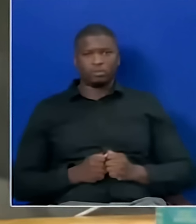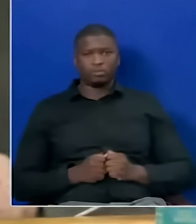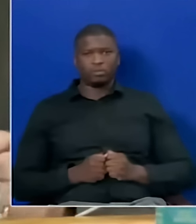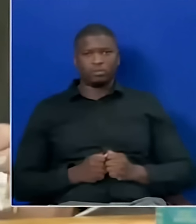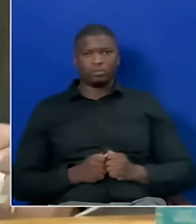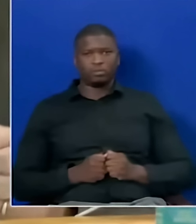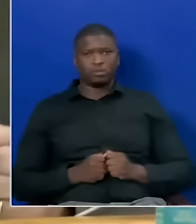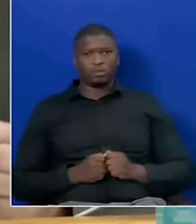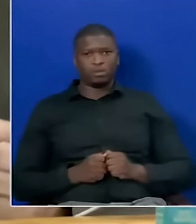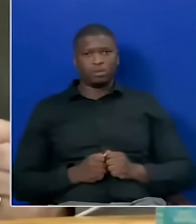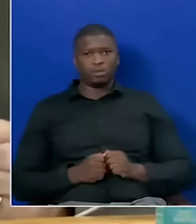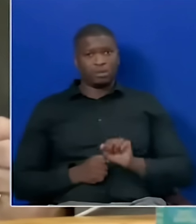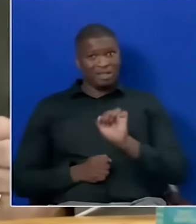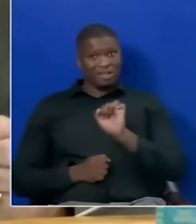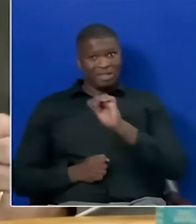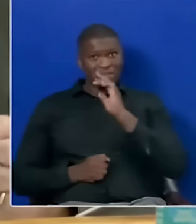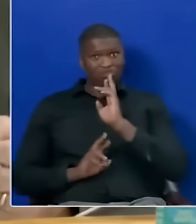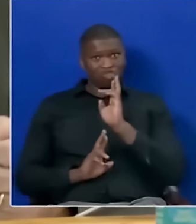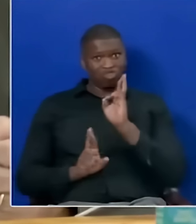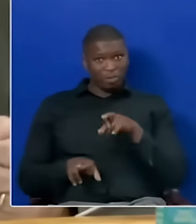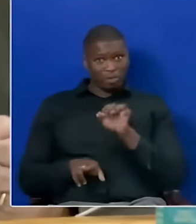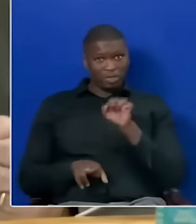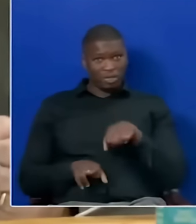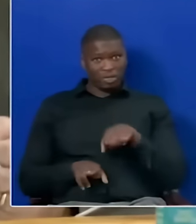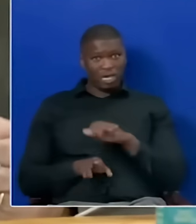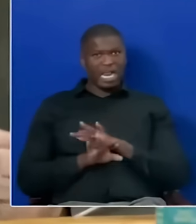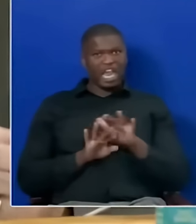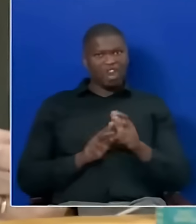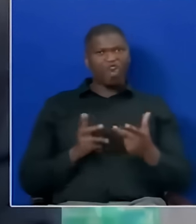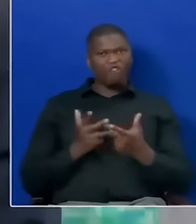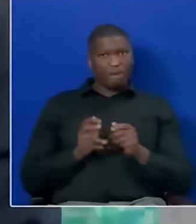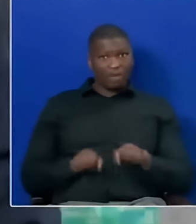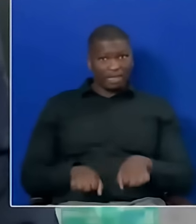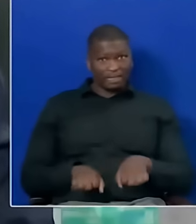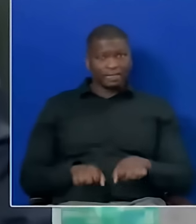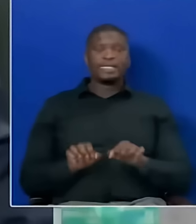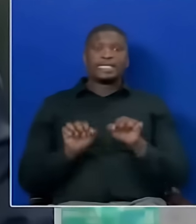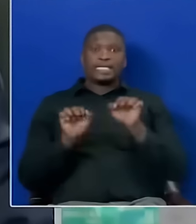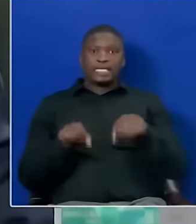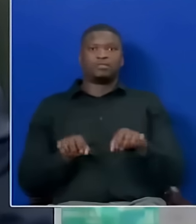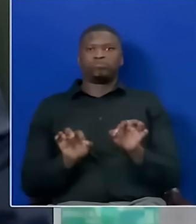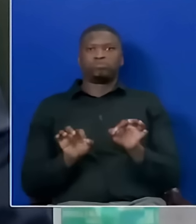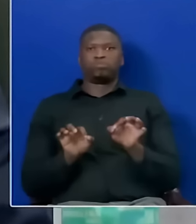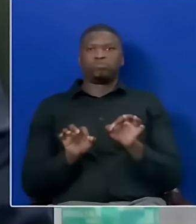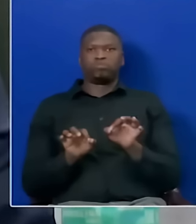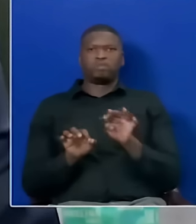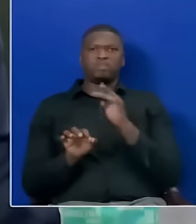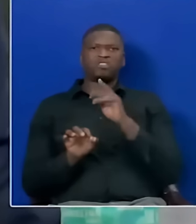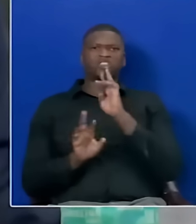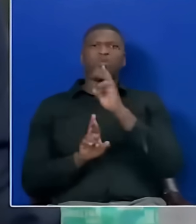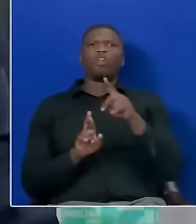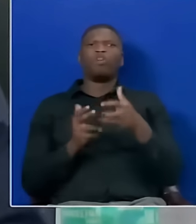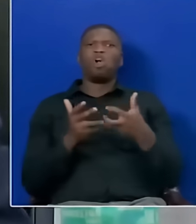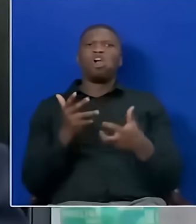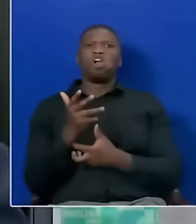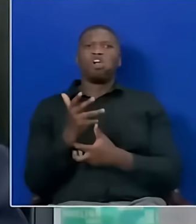the report on a non-conformance report. That's correct, Commissioner. And then you go to